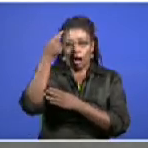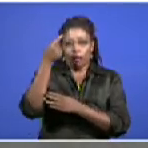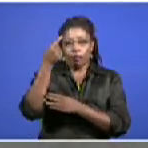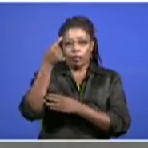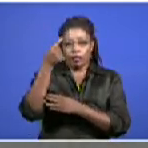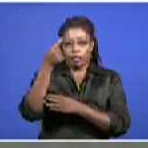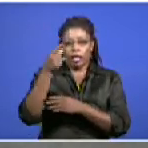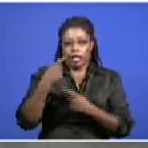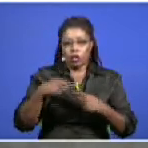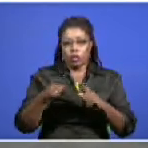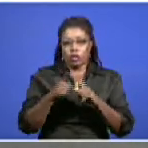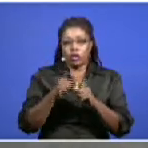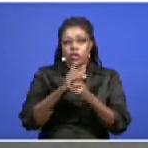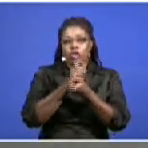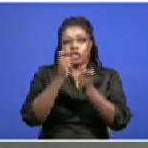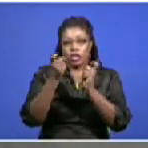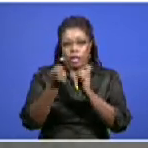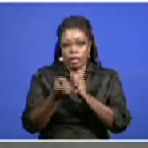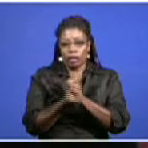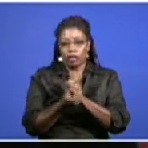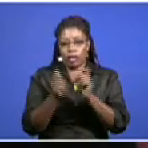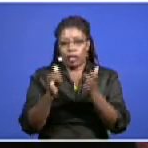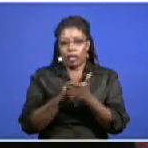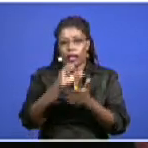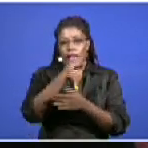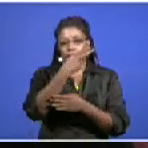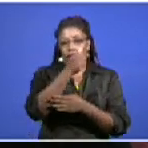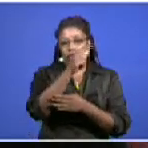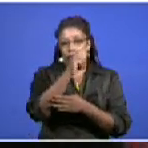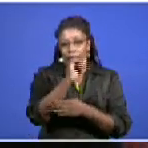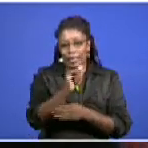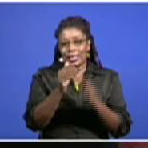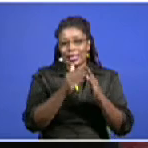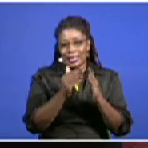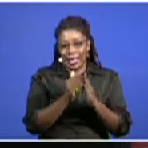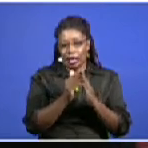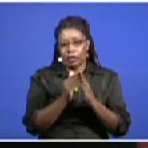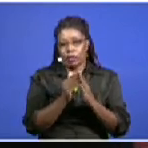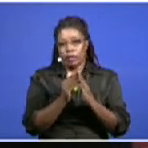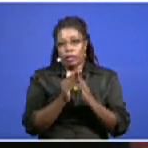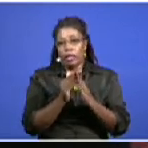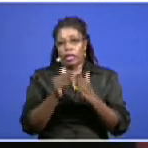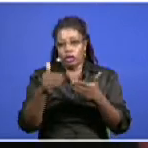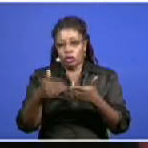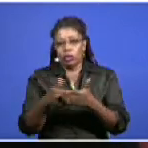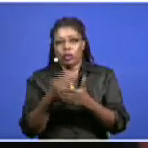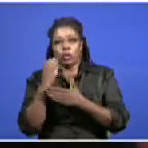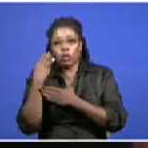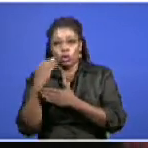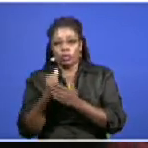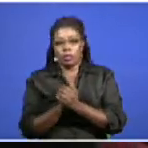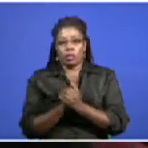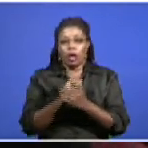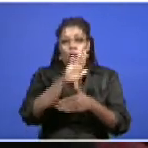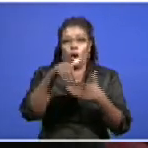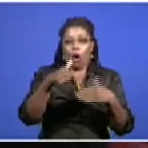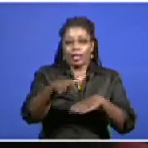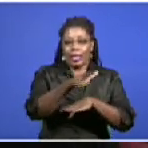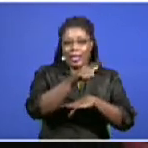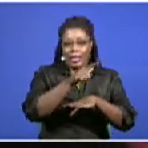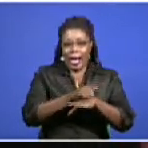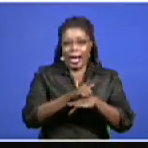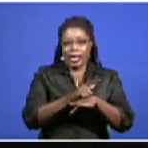affordable housing communities that meets the country's building code. All of the land, the vacant land that will be made available as a